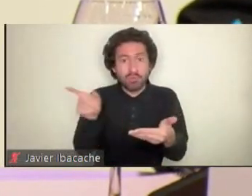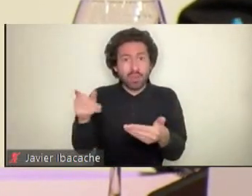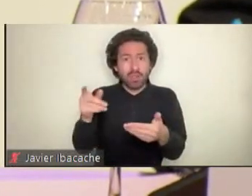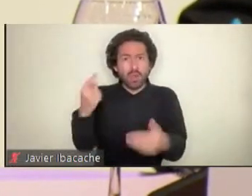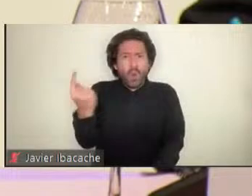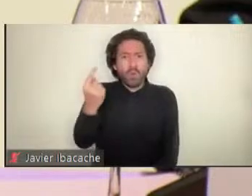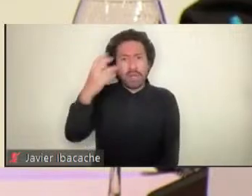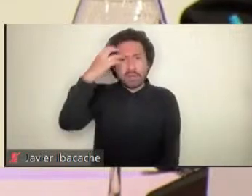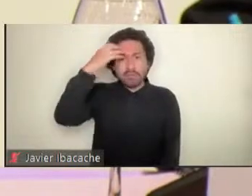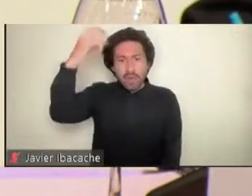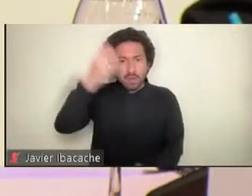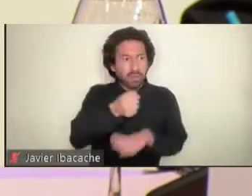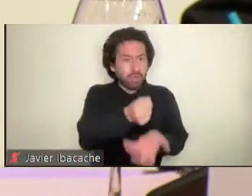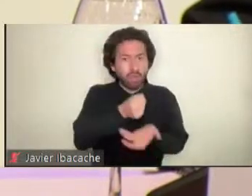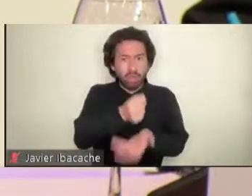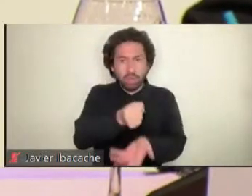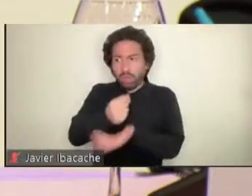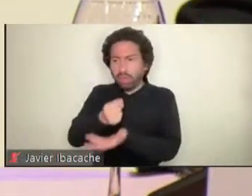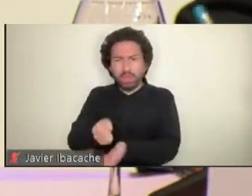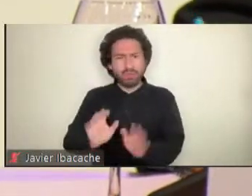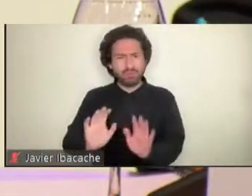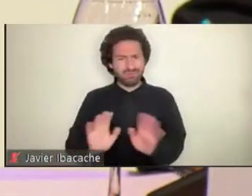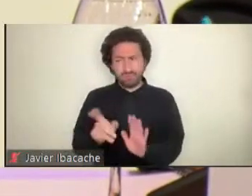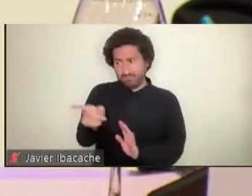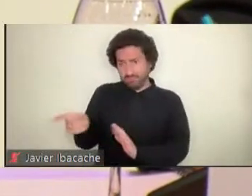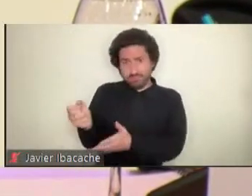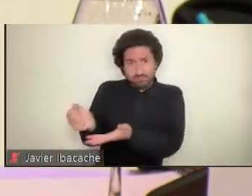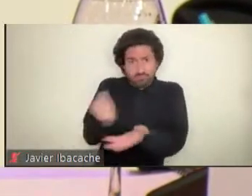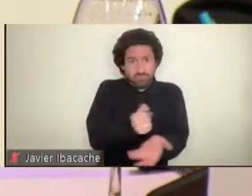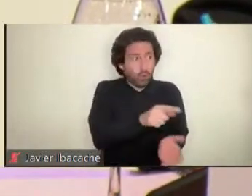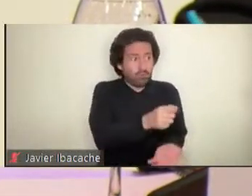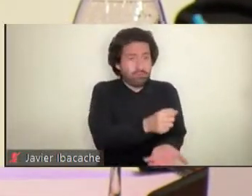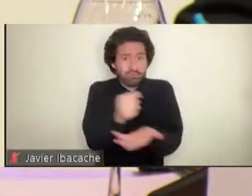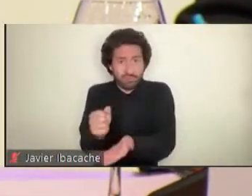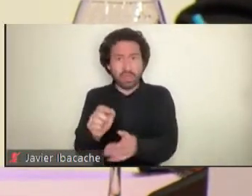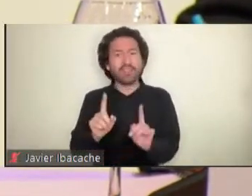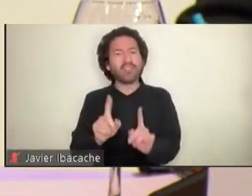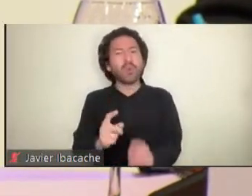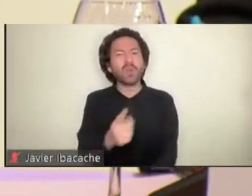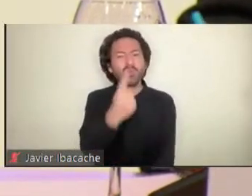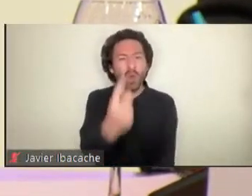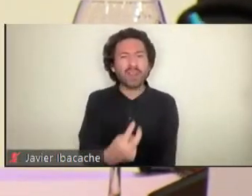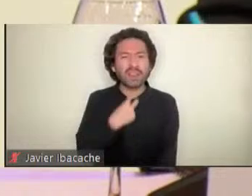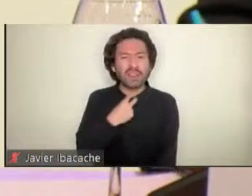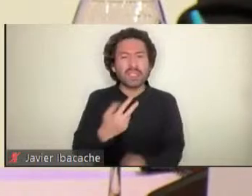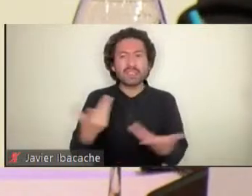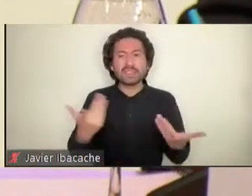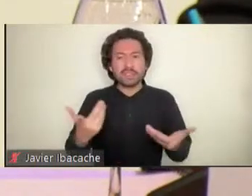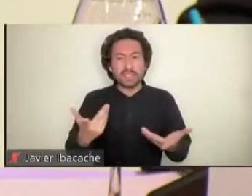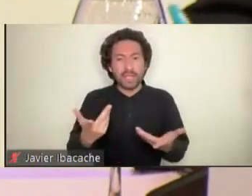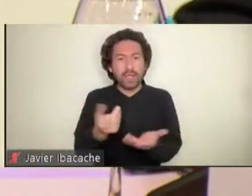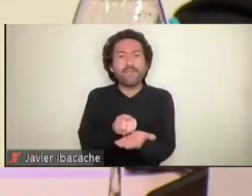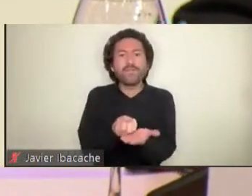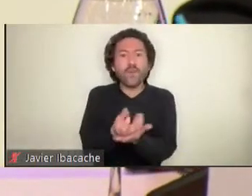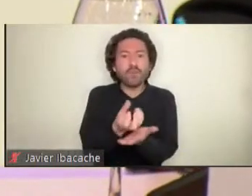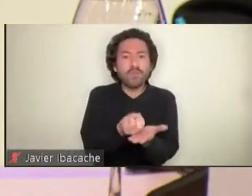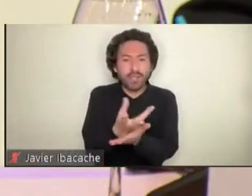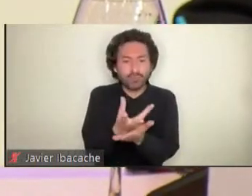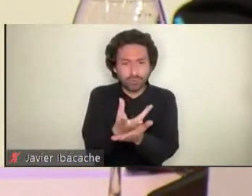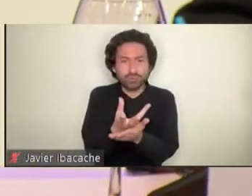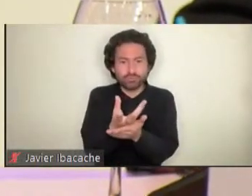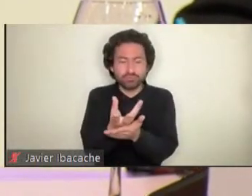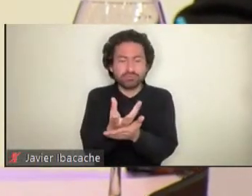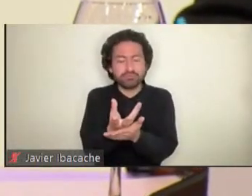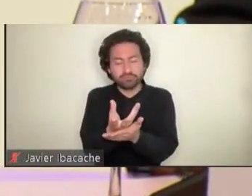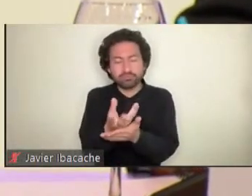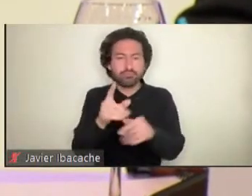it's not the state that necessarily put the resources, but others do. Of course, here the fail is the